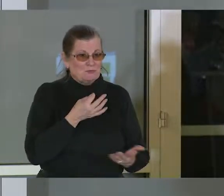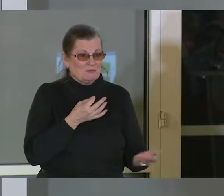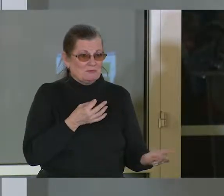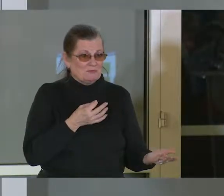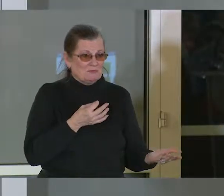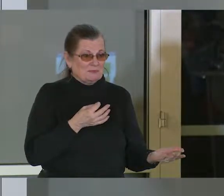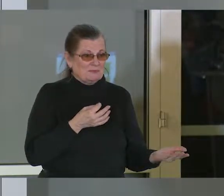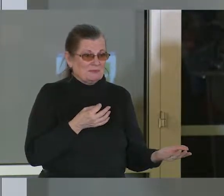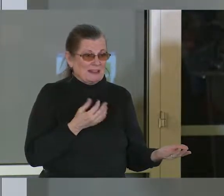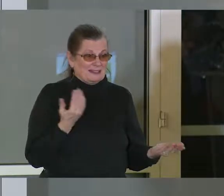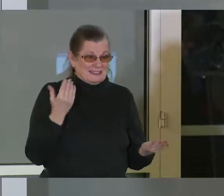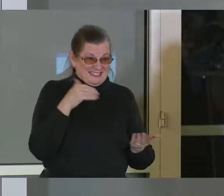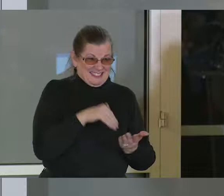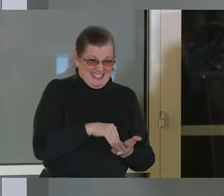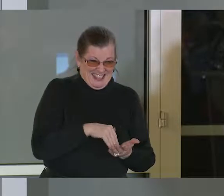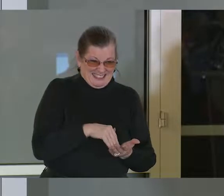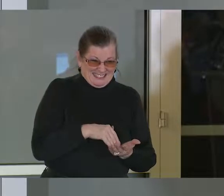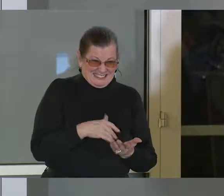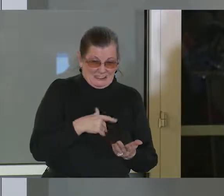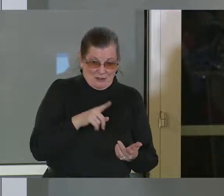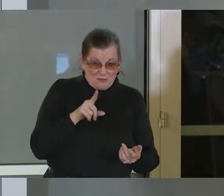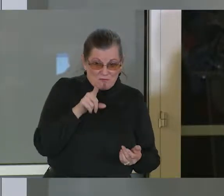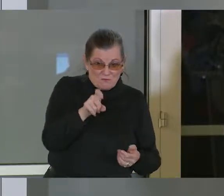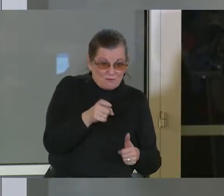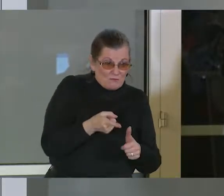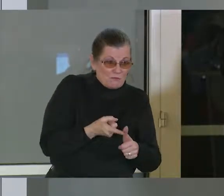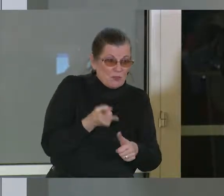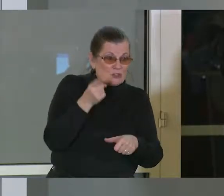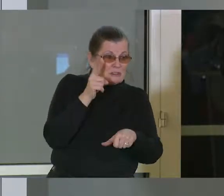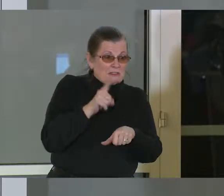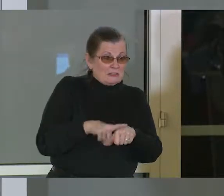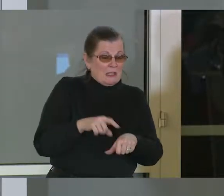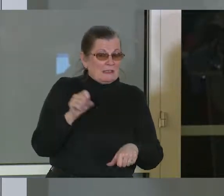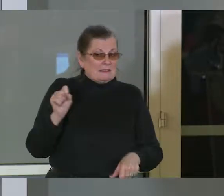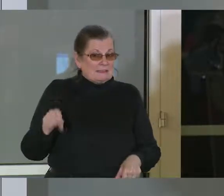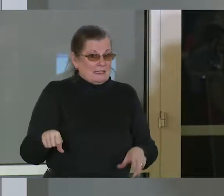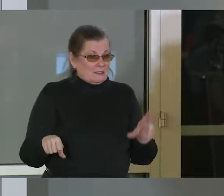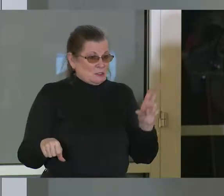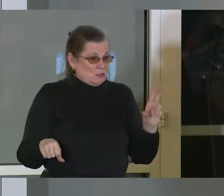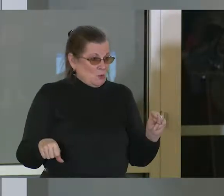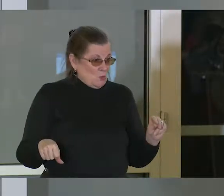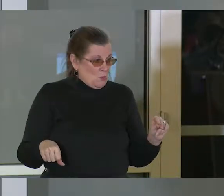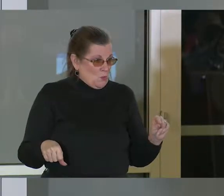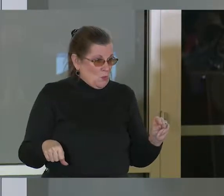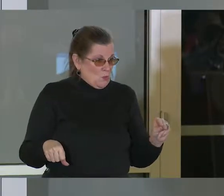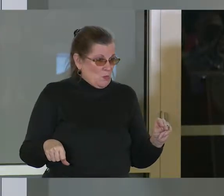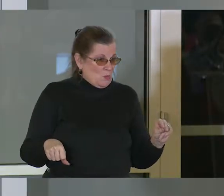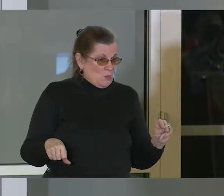simply saying if you're a first-time participant or have been to a budget engagement forum before.